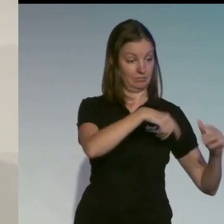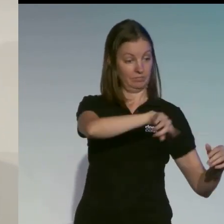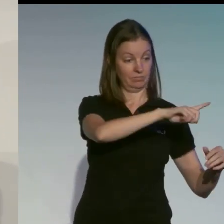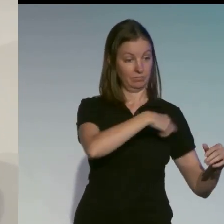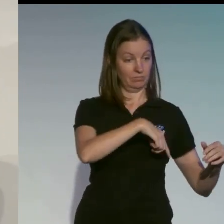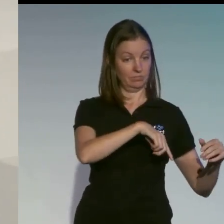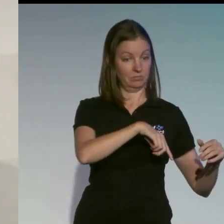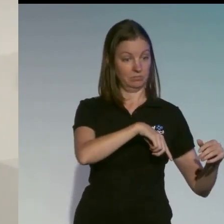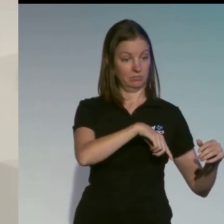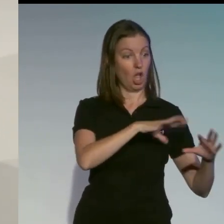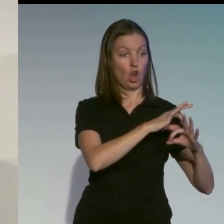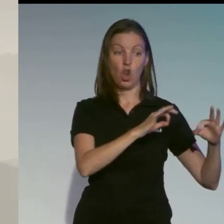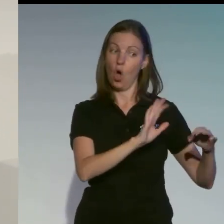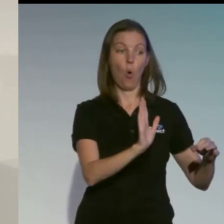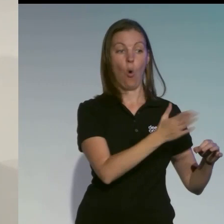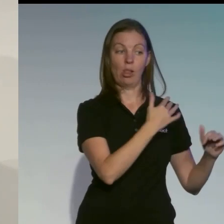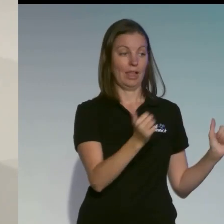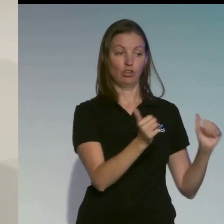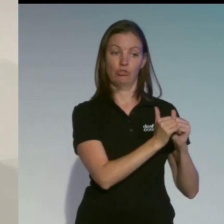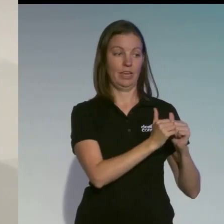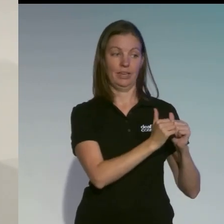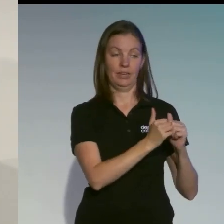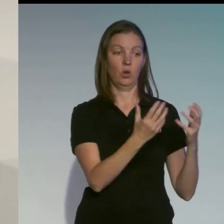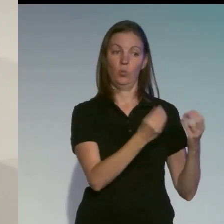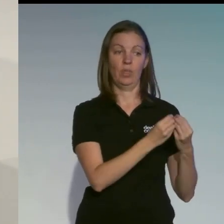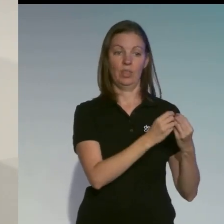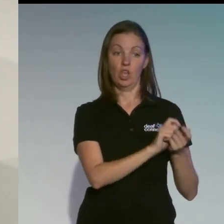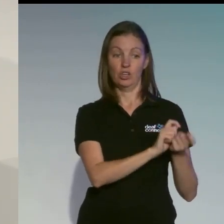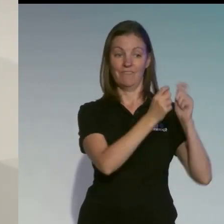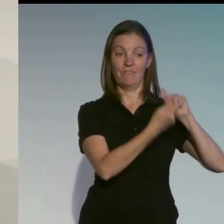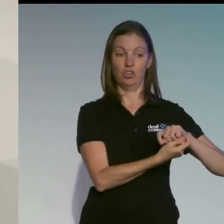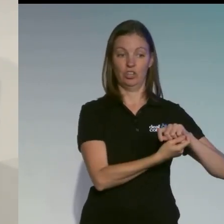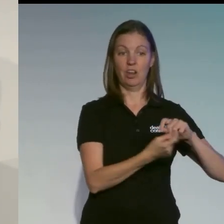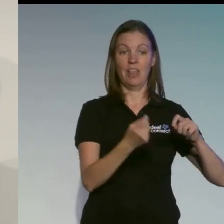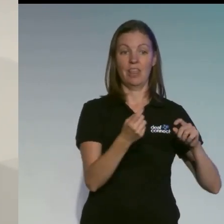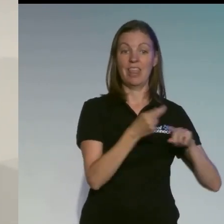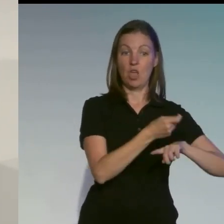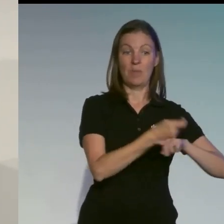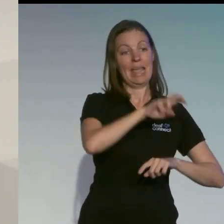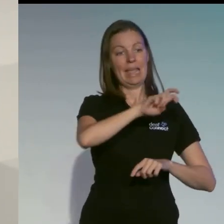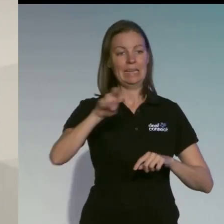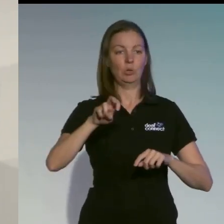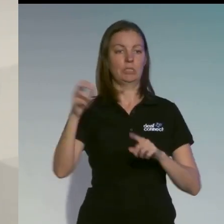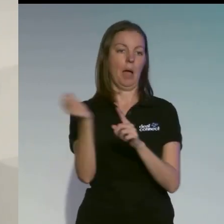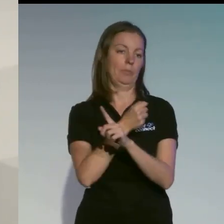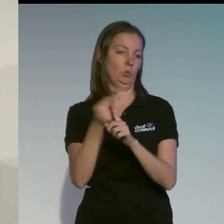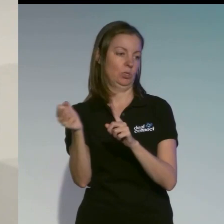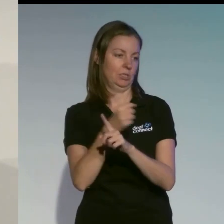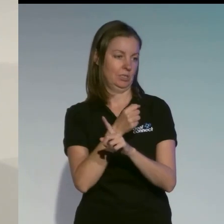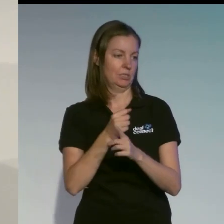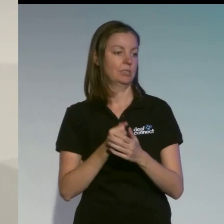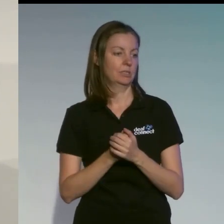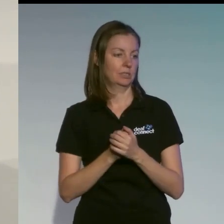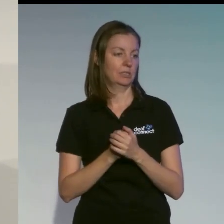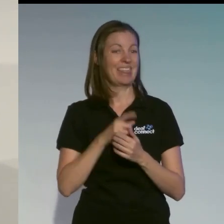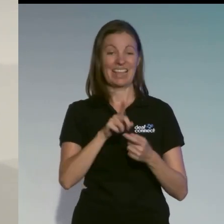Like, not every psychologist agree with that conversion therapy is abuse and it doesn't work. And it is still a